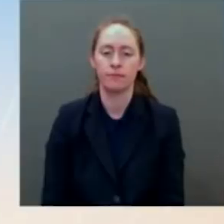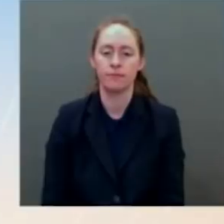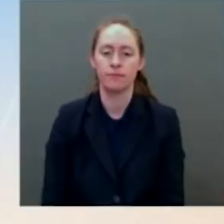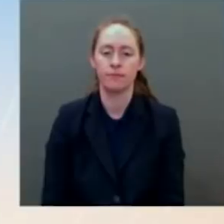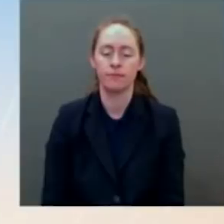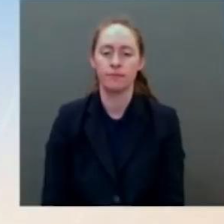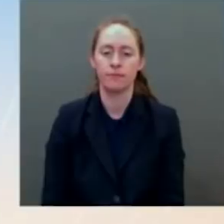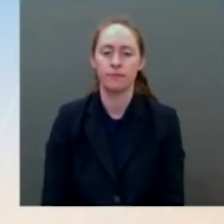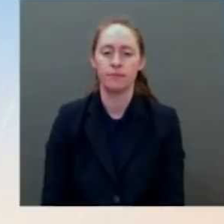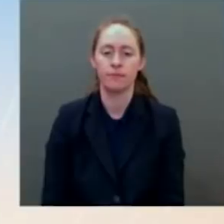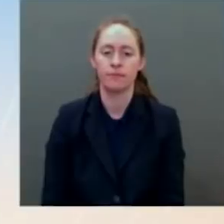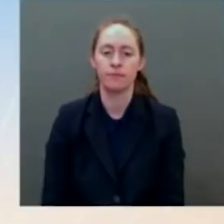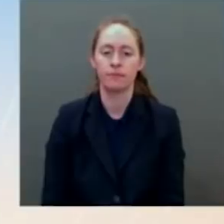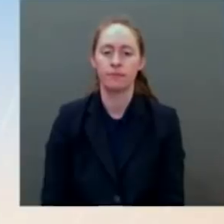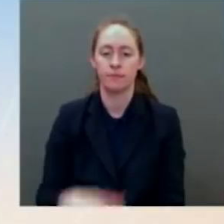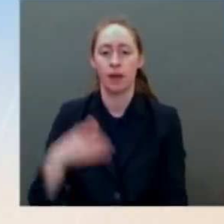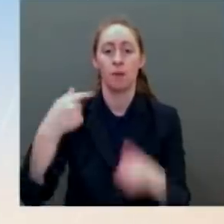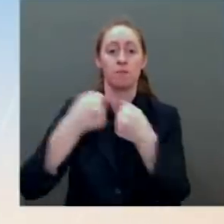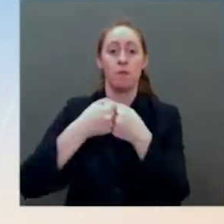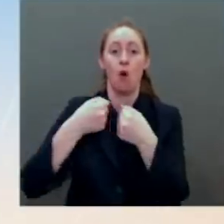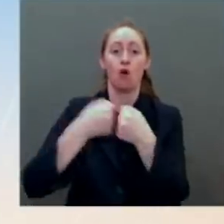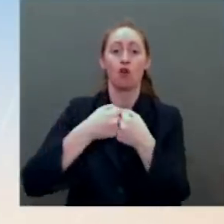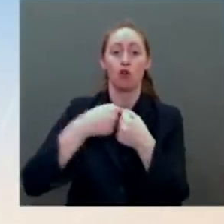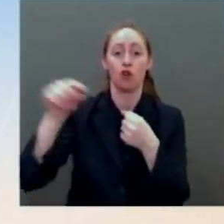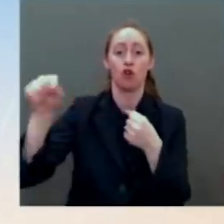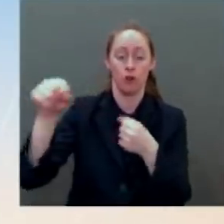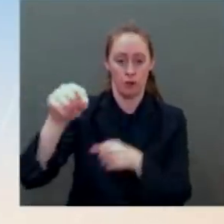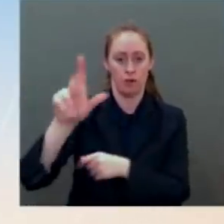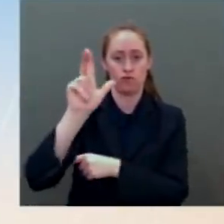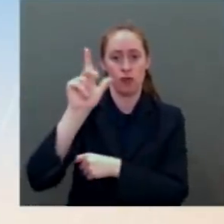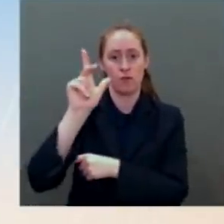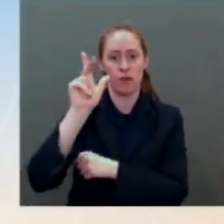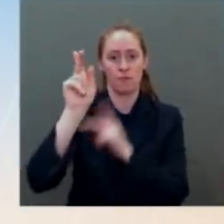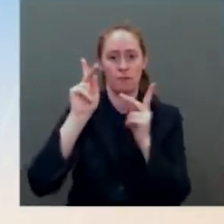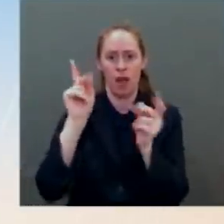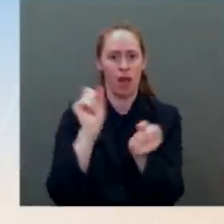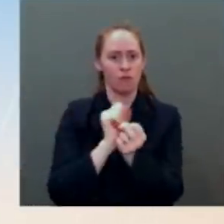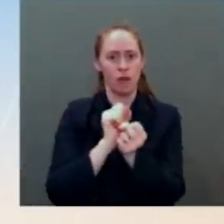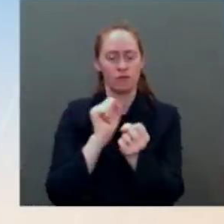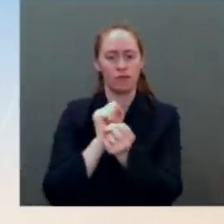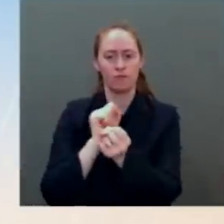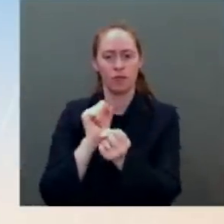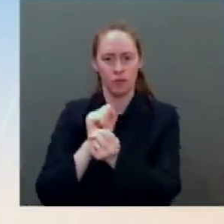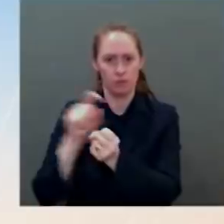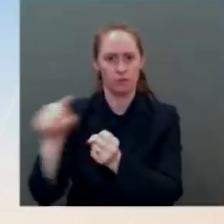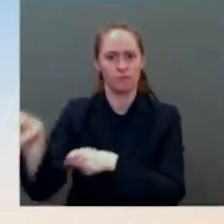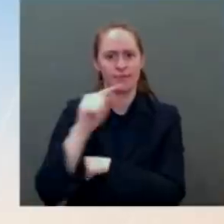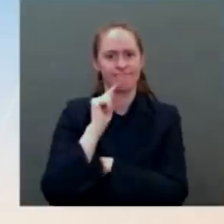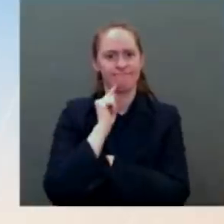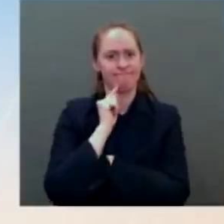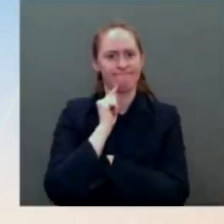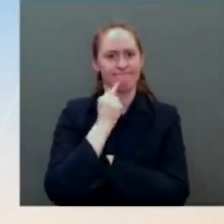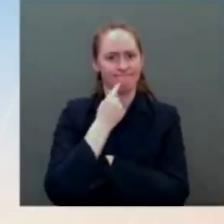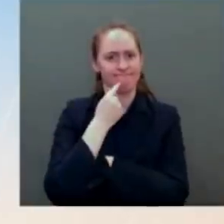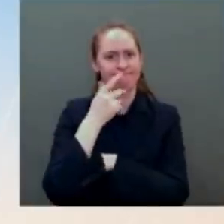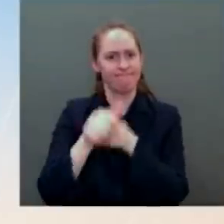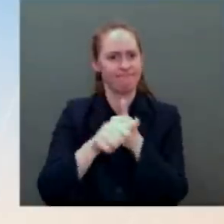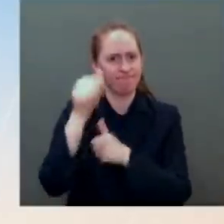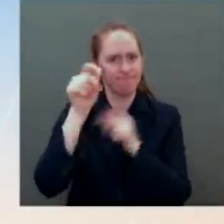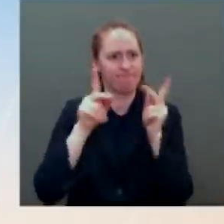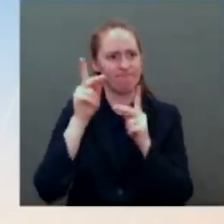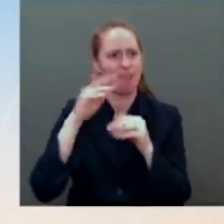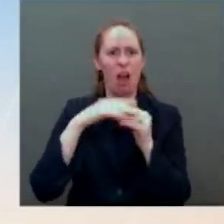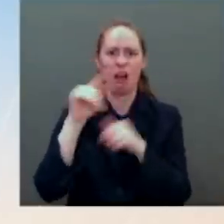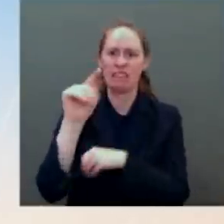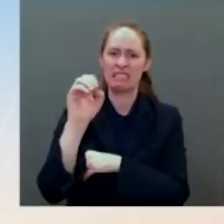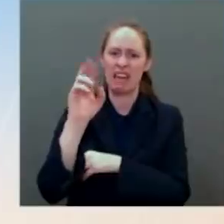terror watch list. Why do you guys think it is that somebody on a terror watch list would want to get into the United States undetected? Well, I can't make